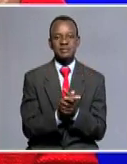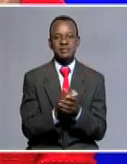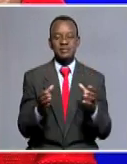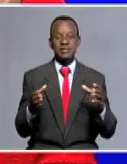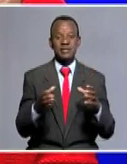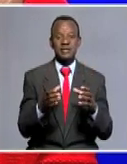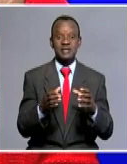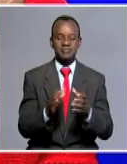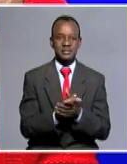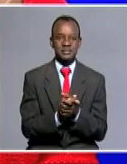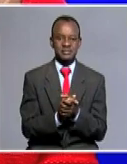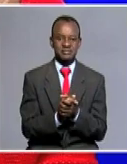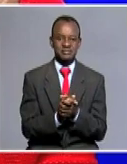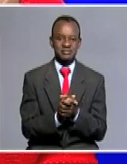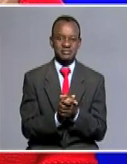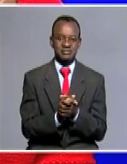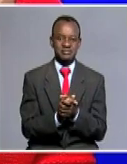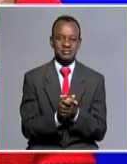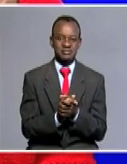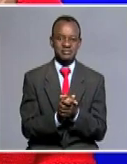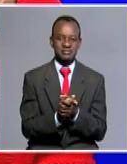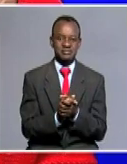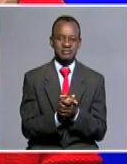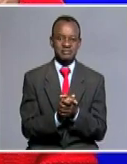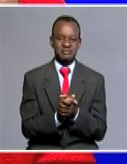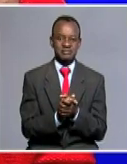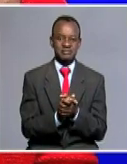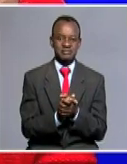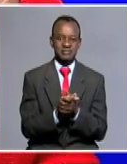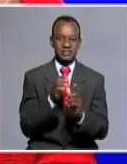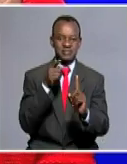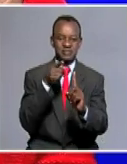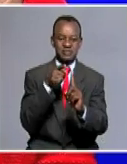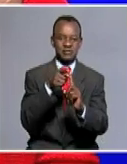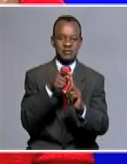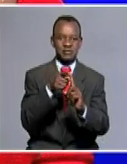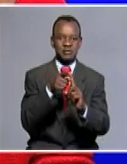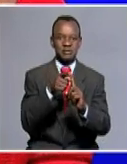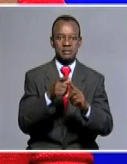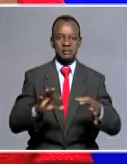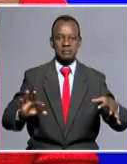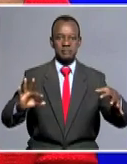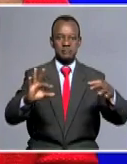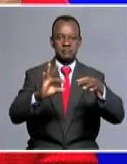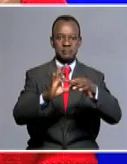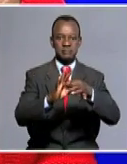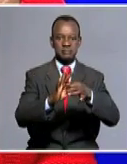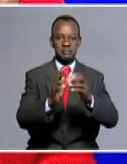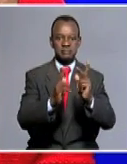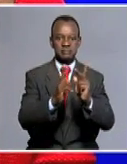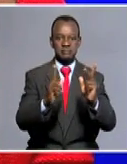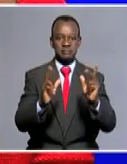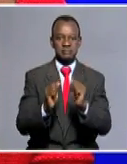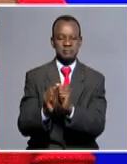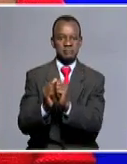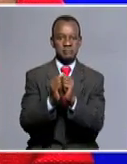community networks, which is sort of an initiative try to connect the unconnected. Because you will find that,